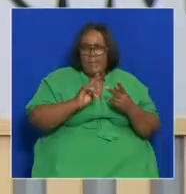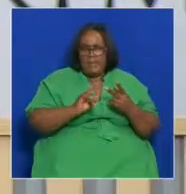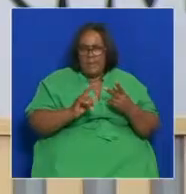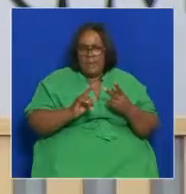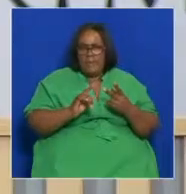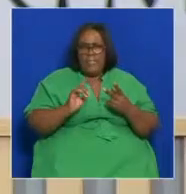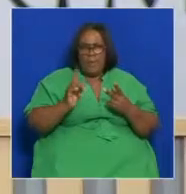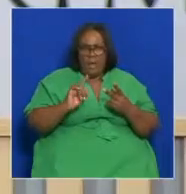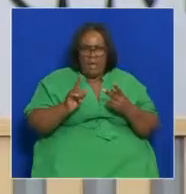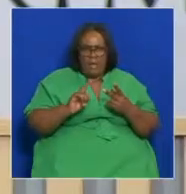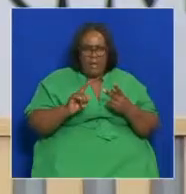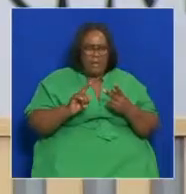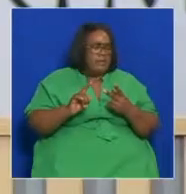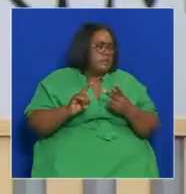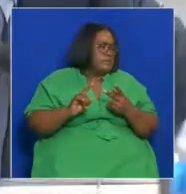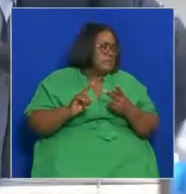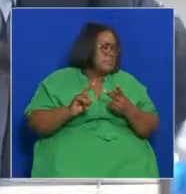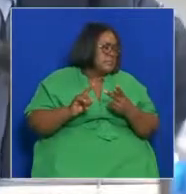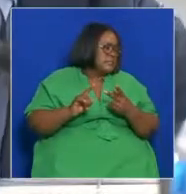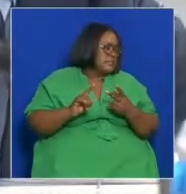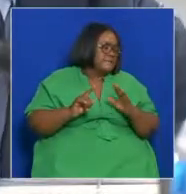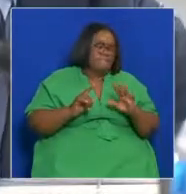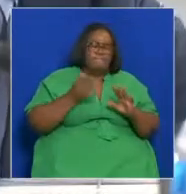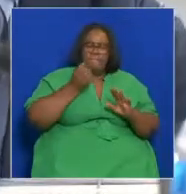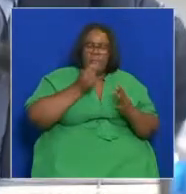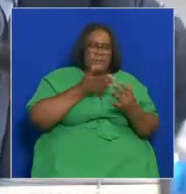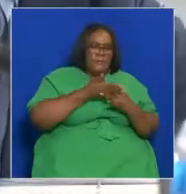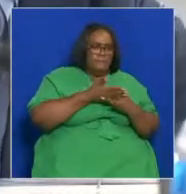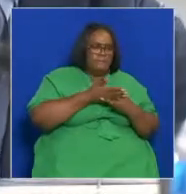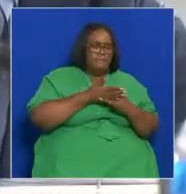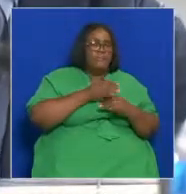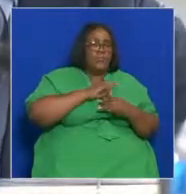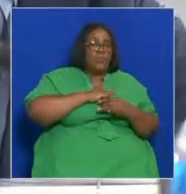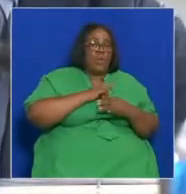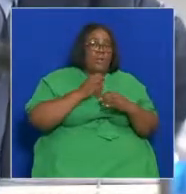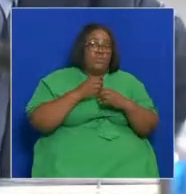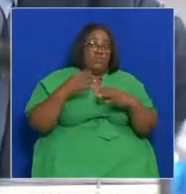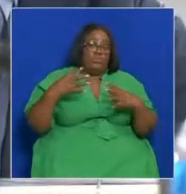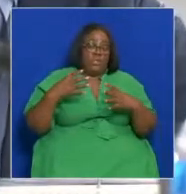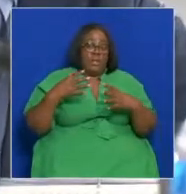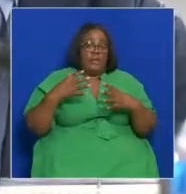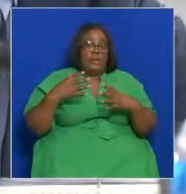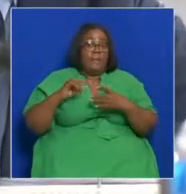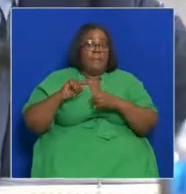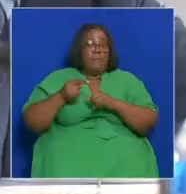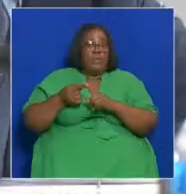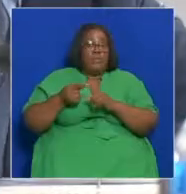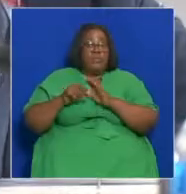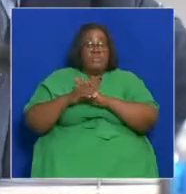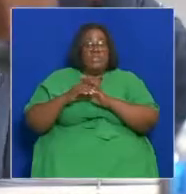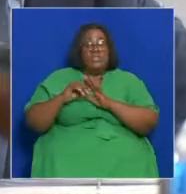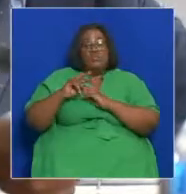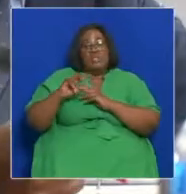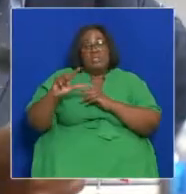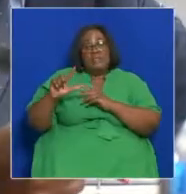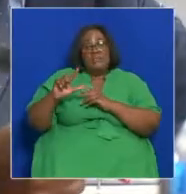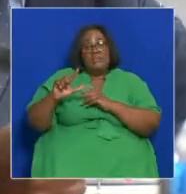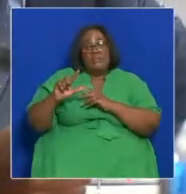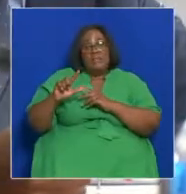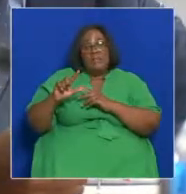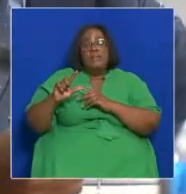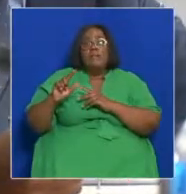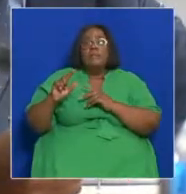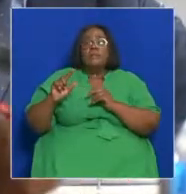are alleged to have been committed. Sorry to interrupt you. Because the starting point is the Section 27 referral, does he attach it to